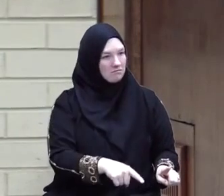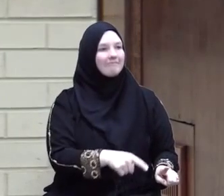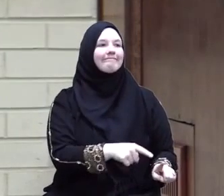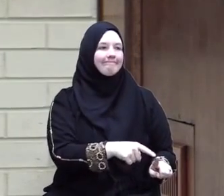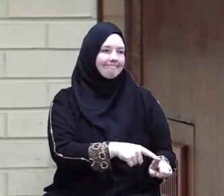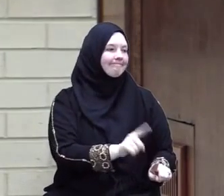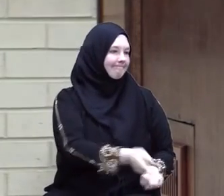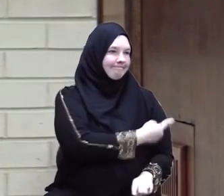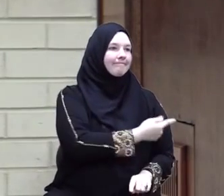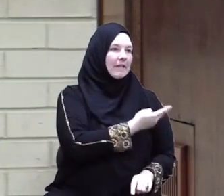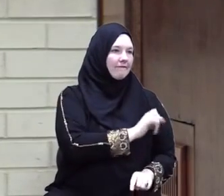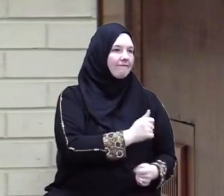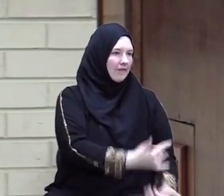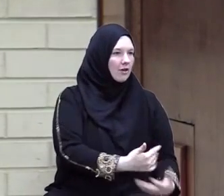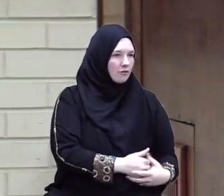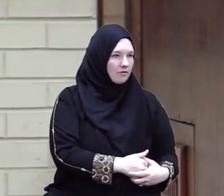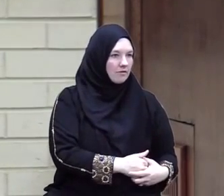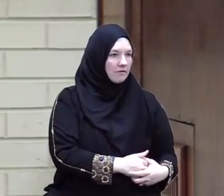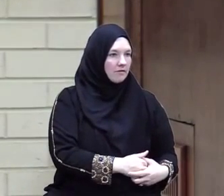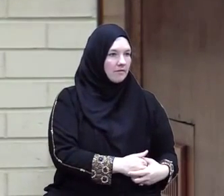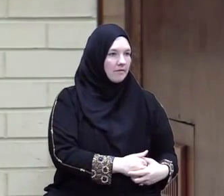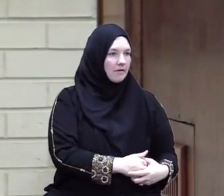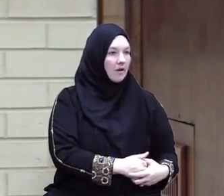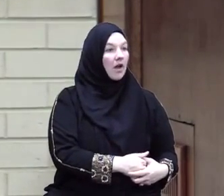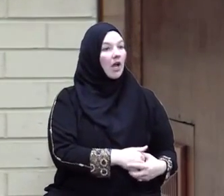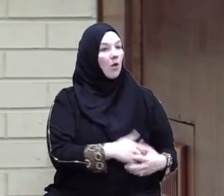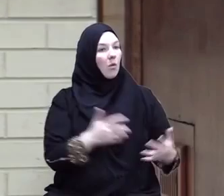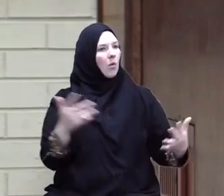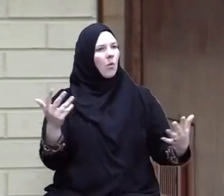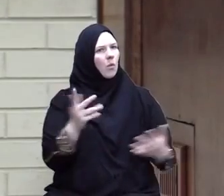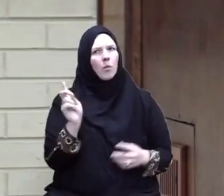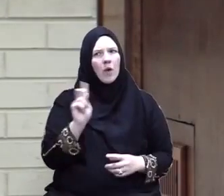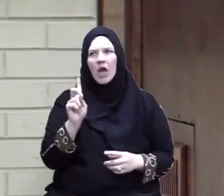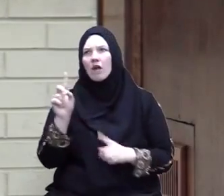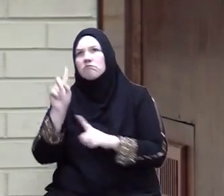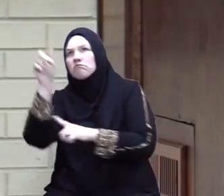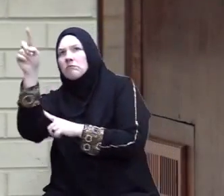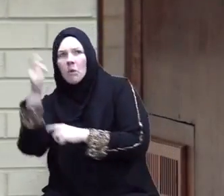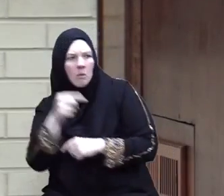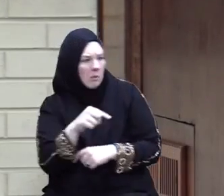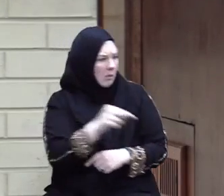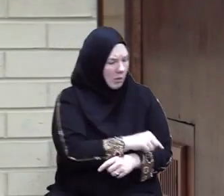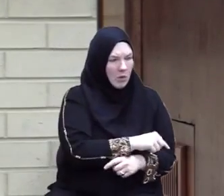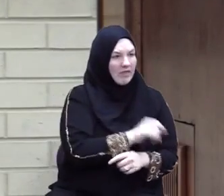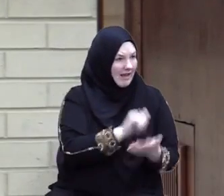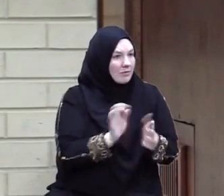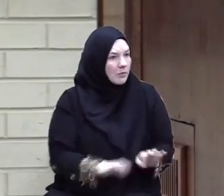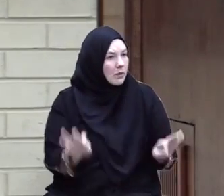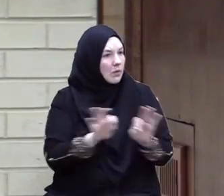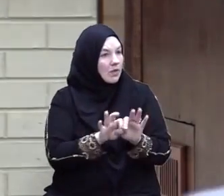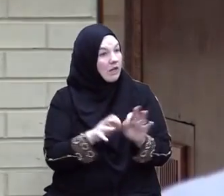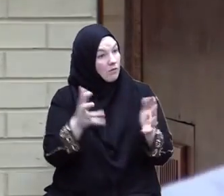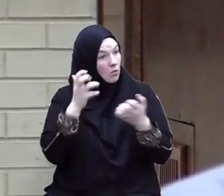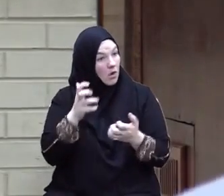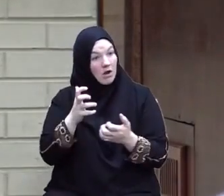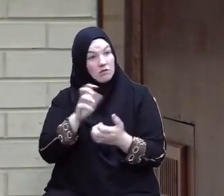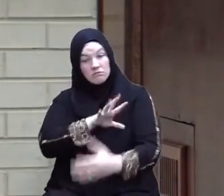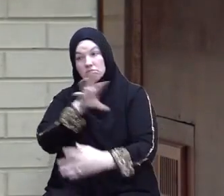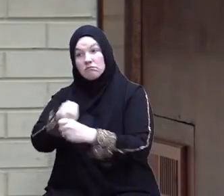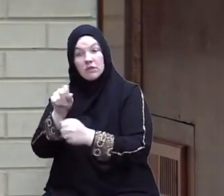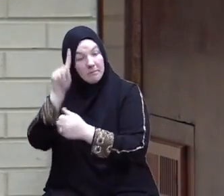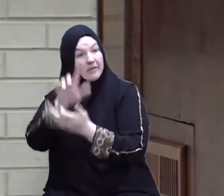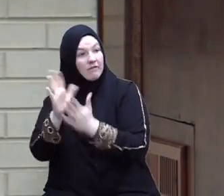is heading to. Their destiny is what matters to you. So if you want to belong to the believers, you have a choice.